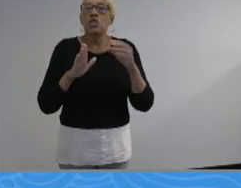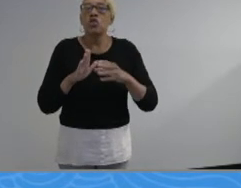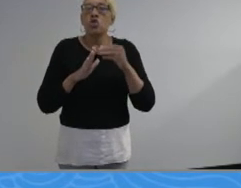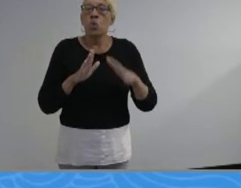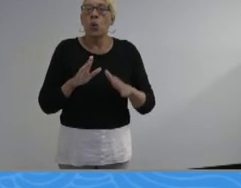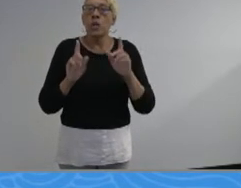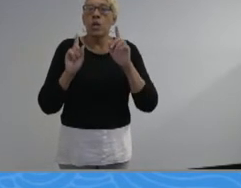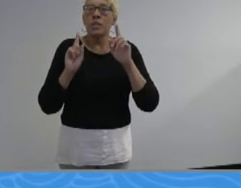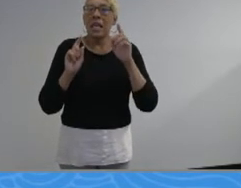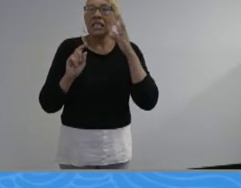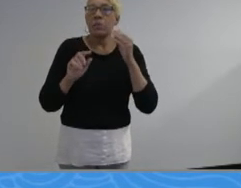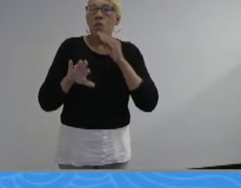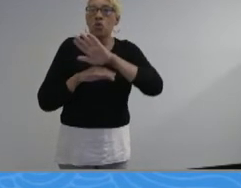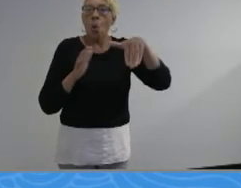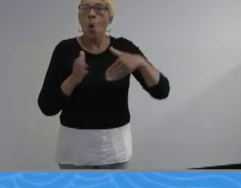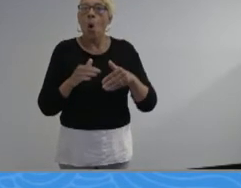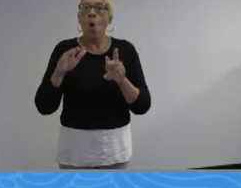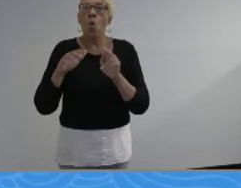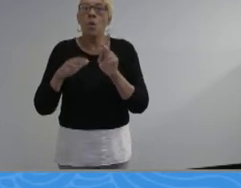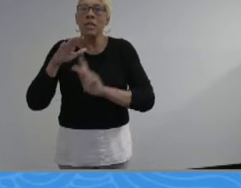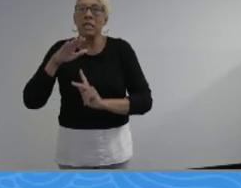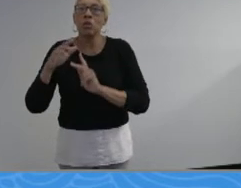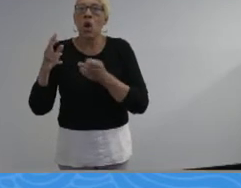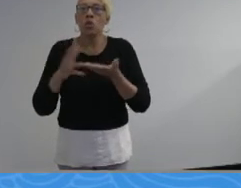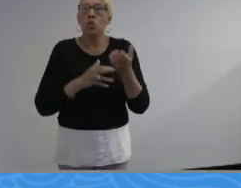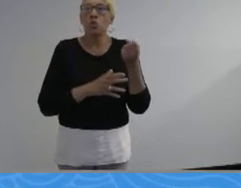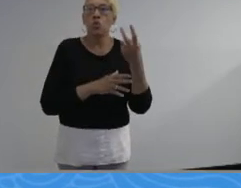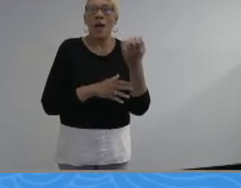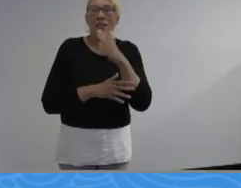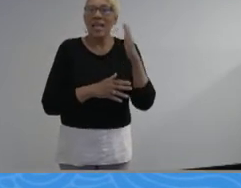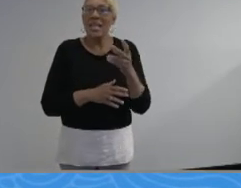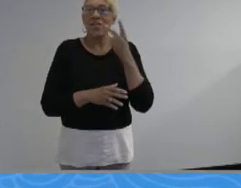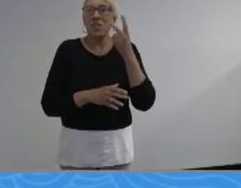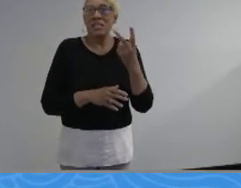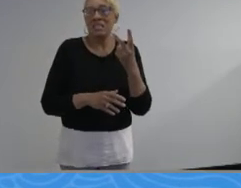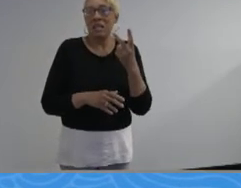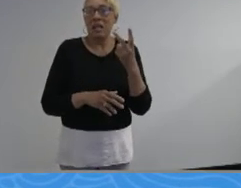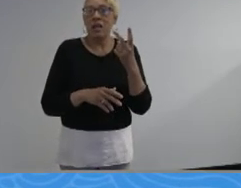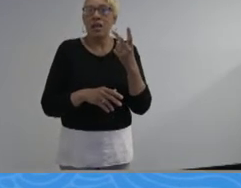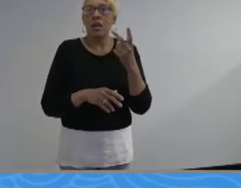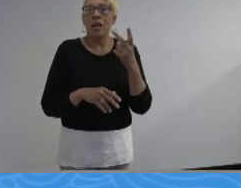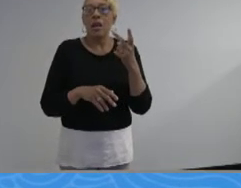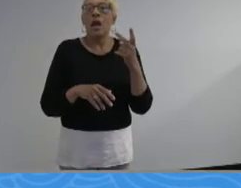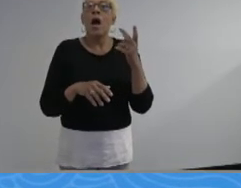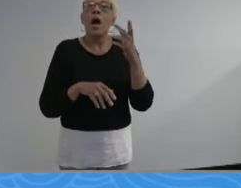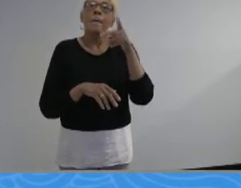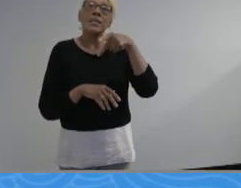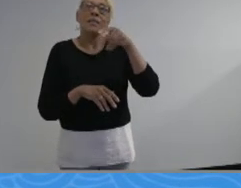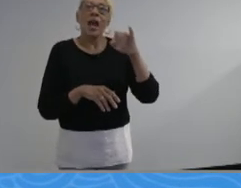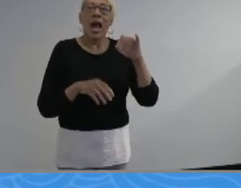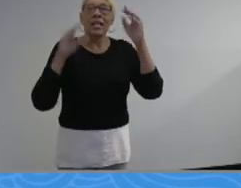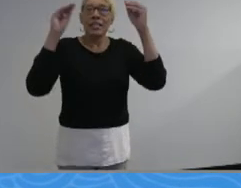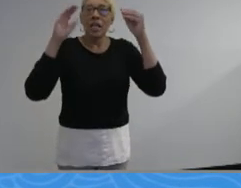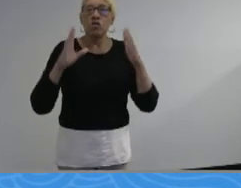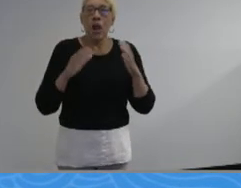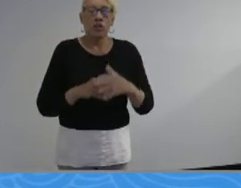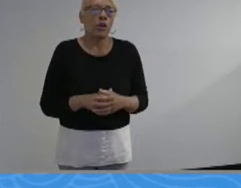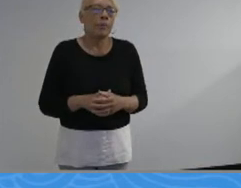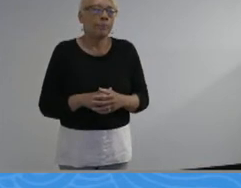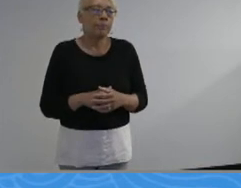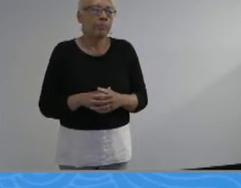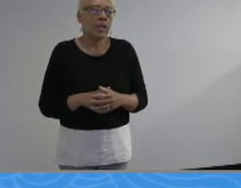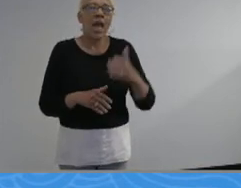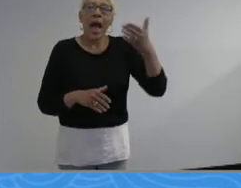K through 12 experience without even seeing a Pacific Islander instructor. Hire